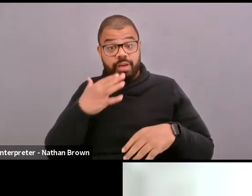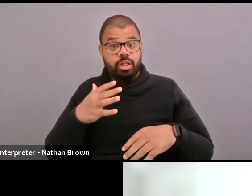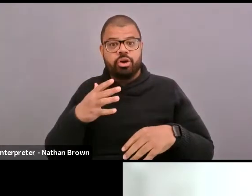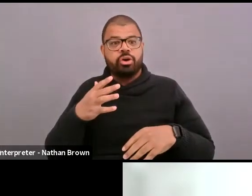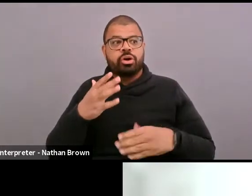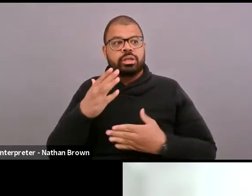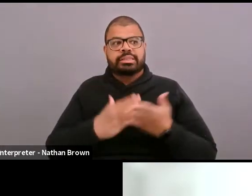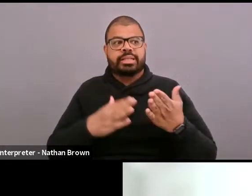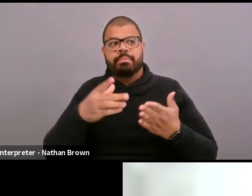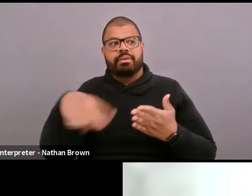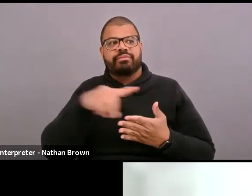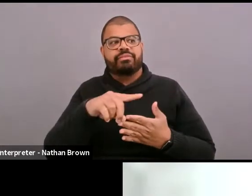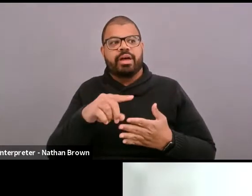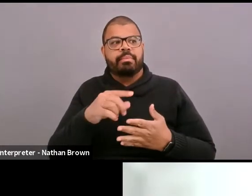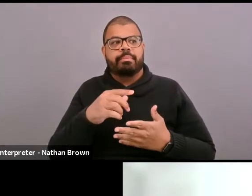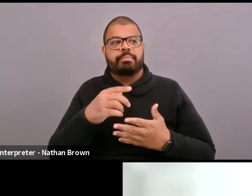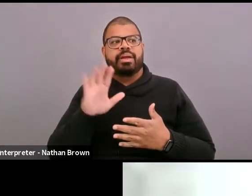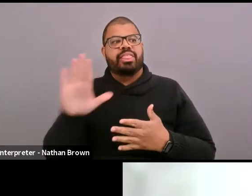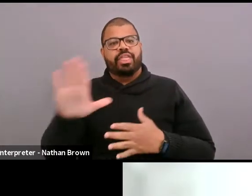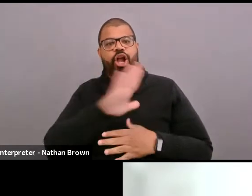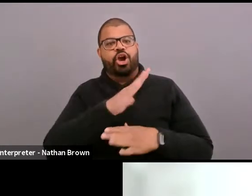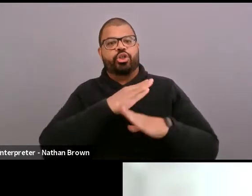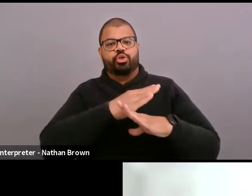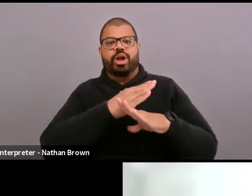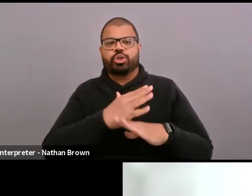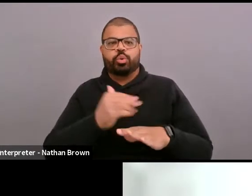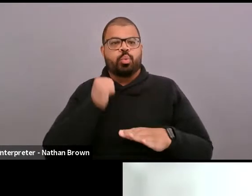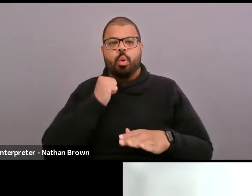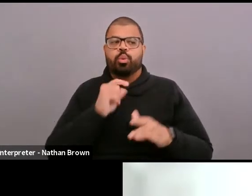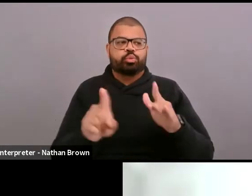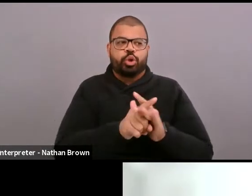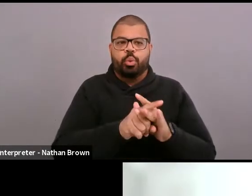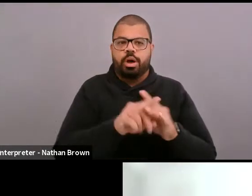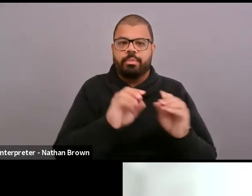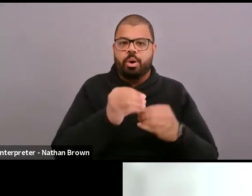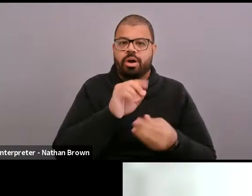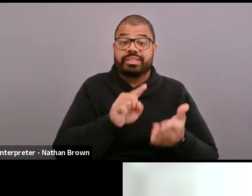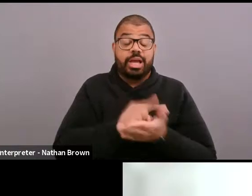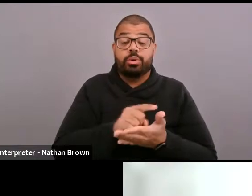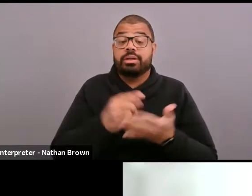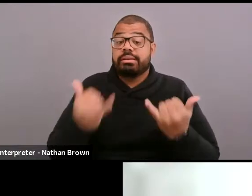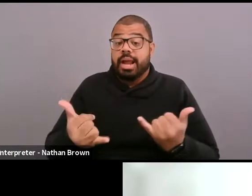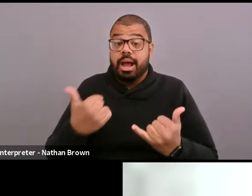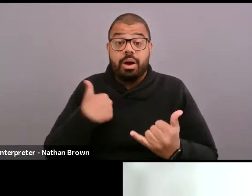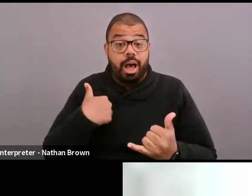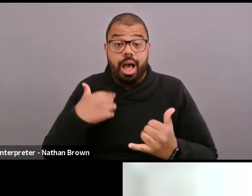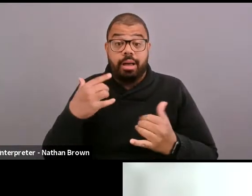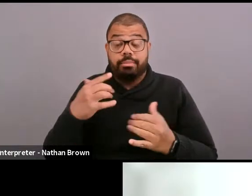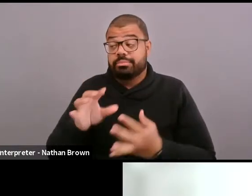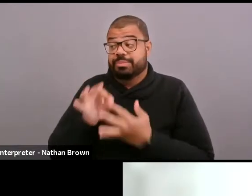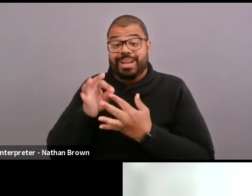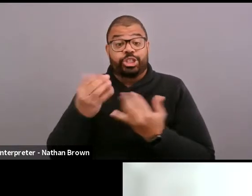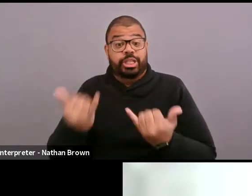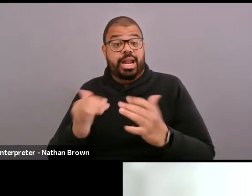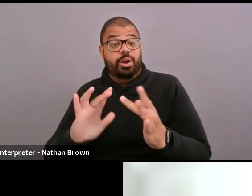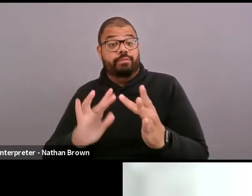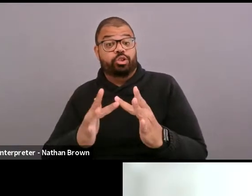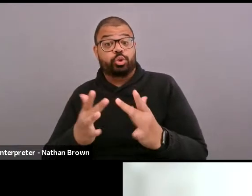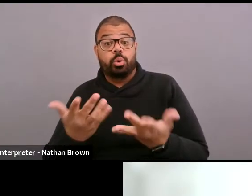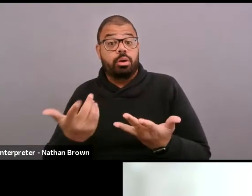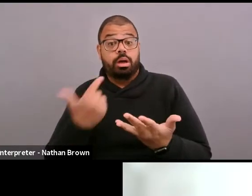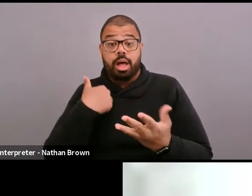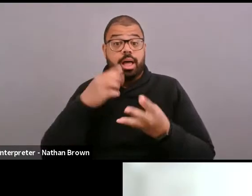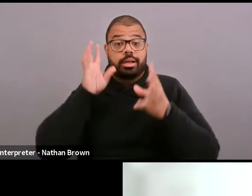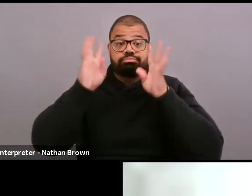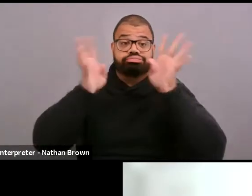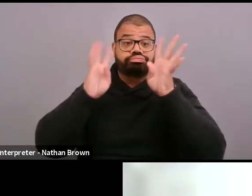that threshold to come to my office hours. Right. I'm very creative now, especially during this virtual platform, to reach out to